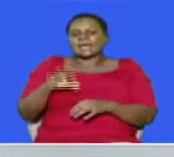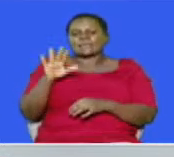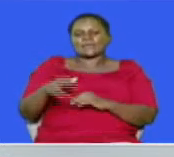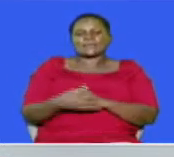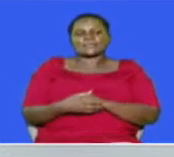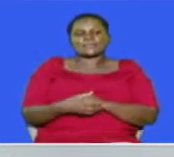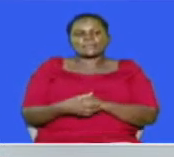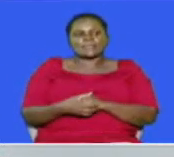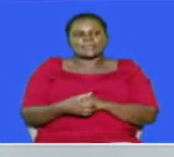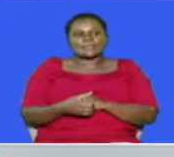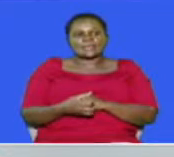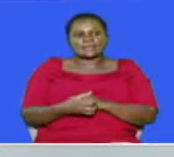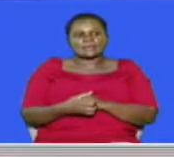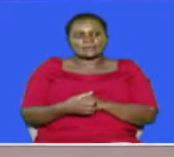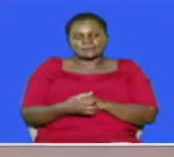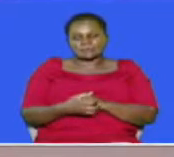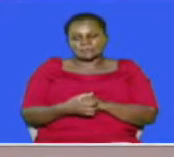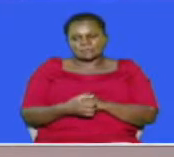that report.